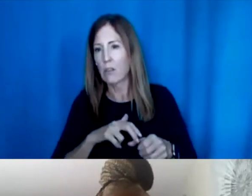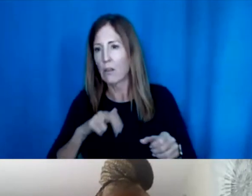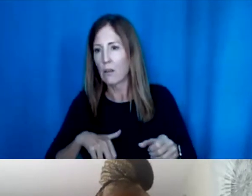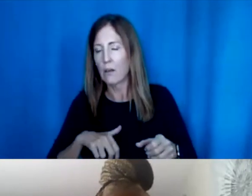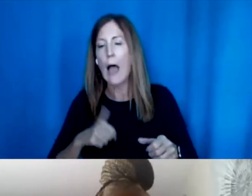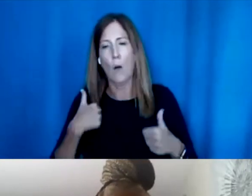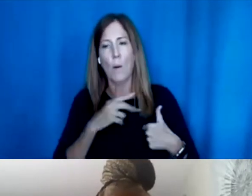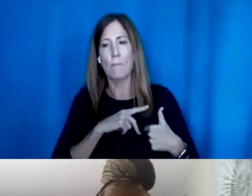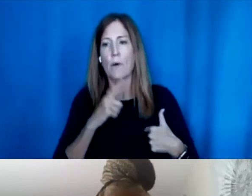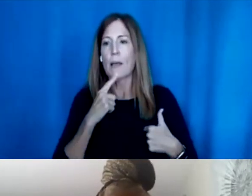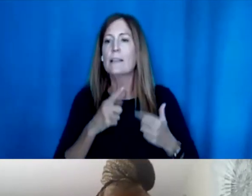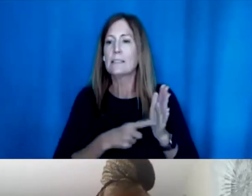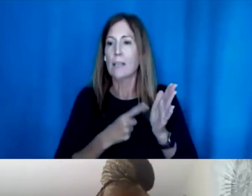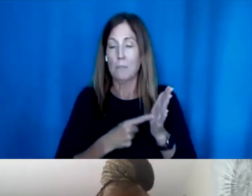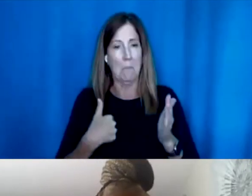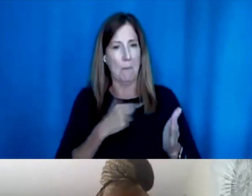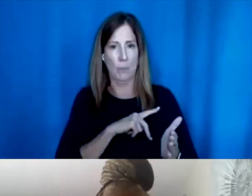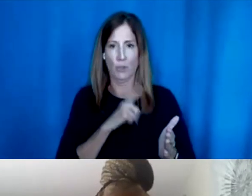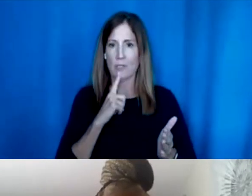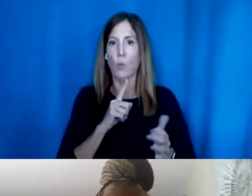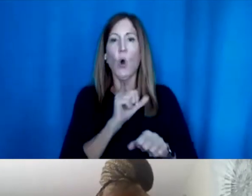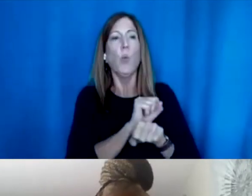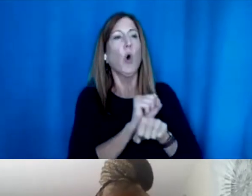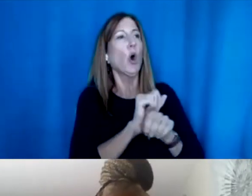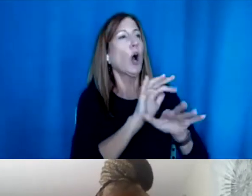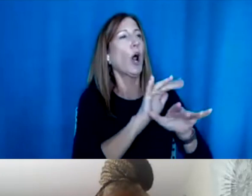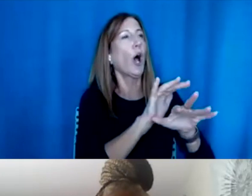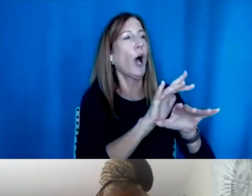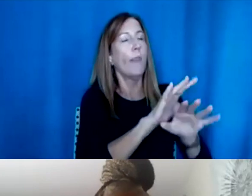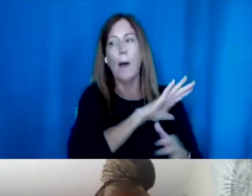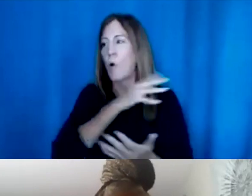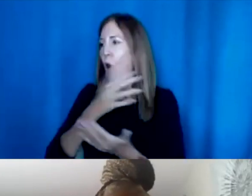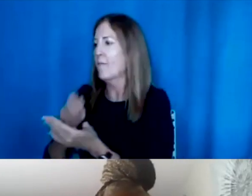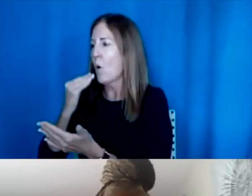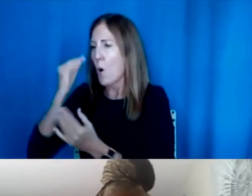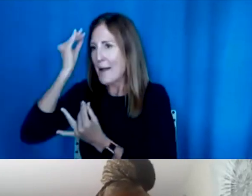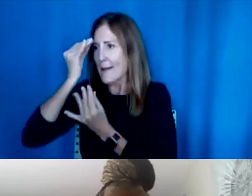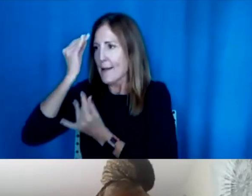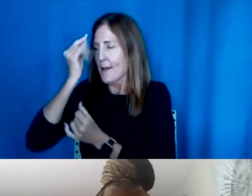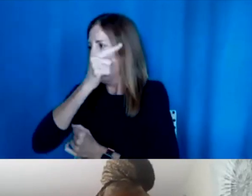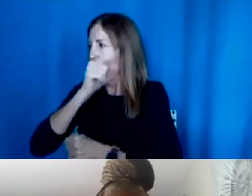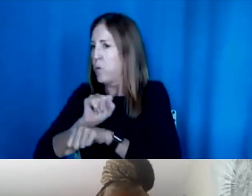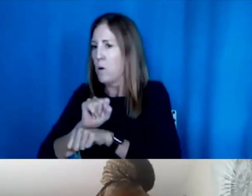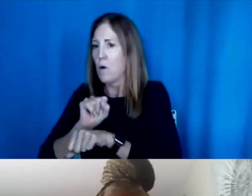take the work home with me, not leaving because you don't want to leave others in that situation.